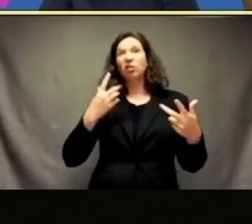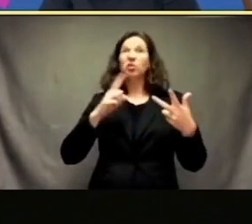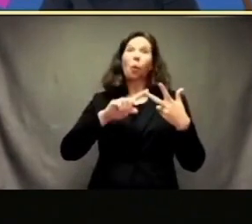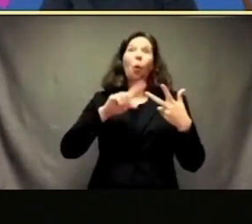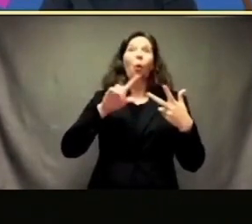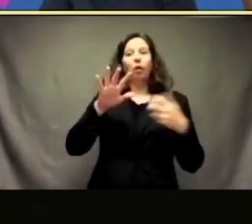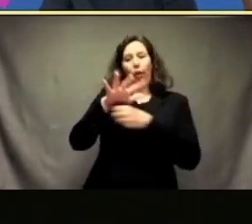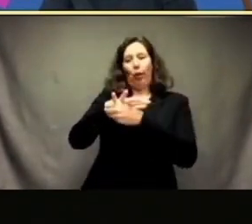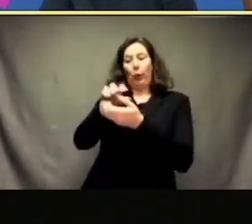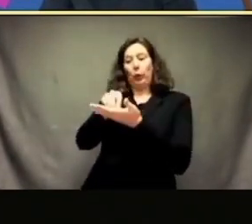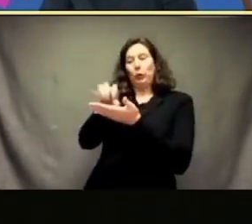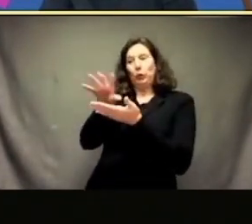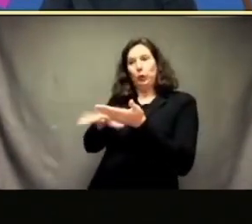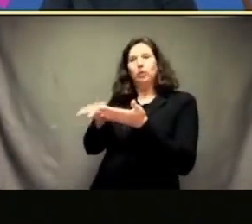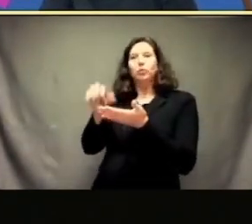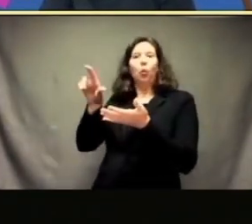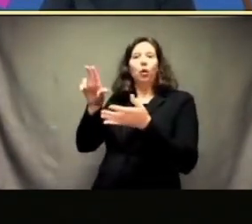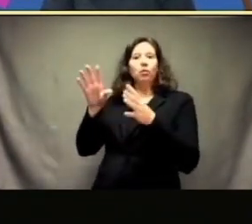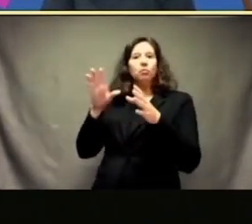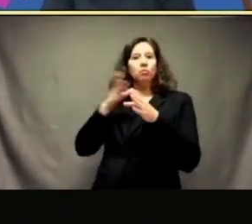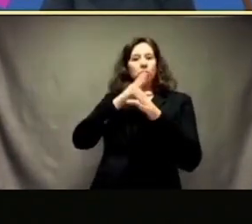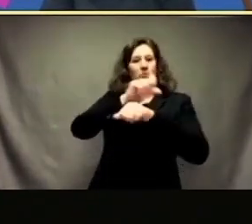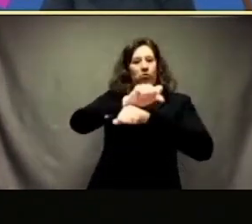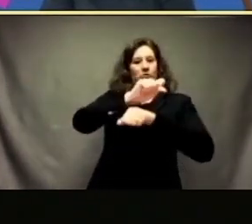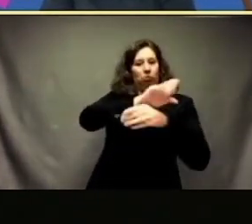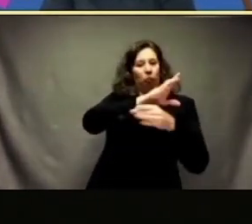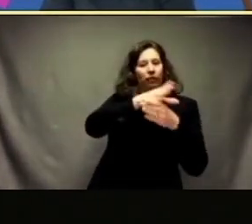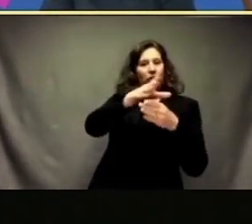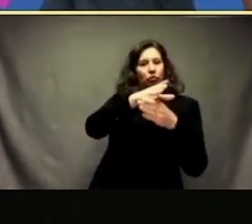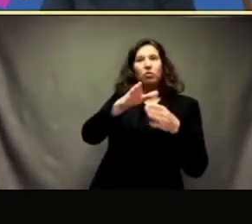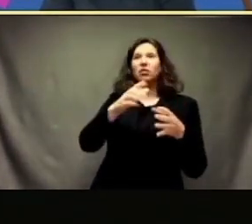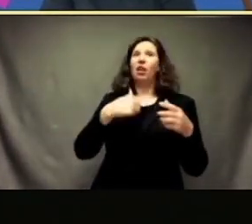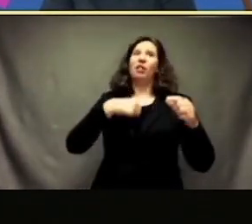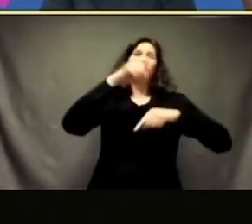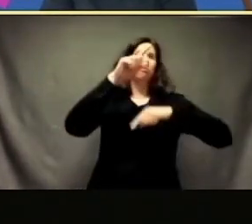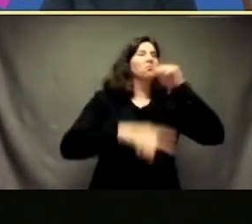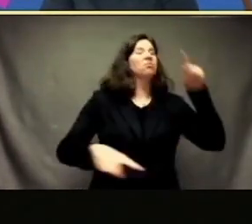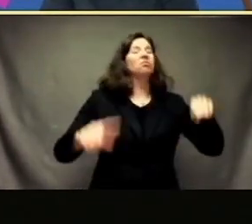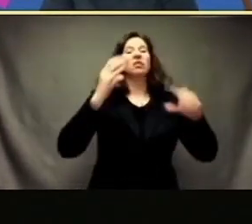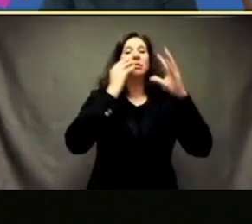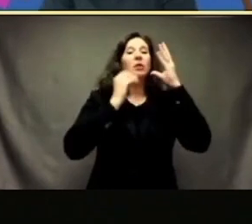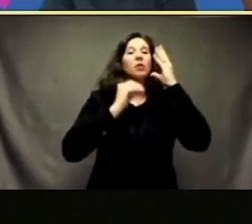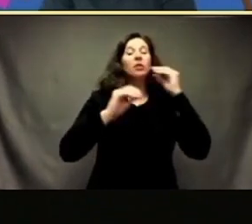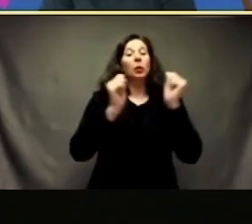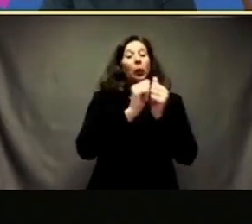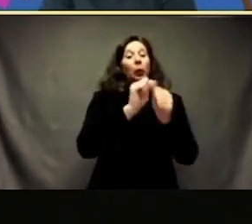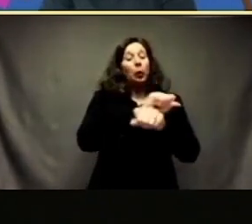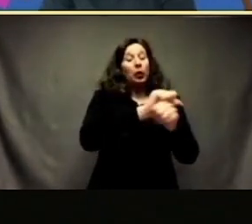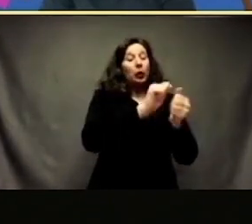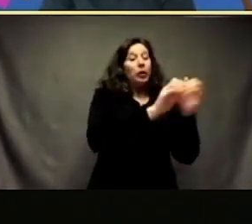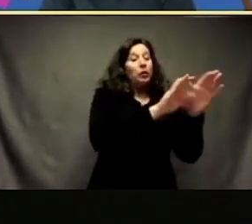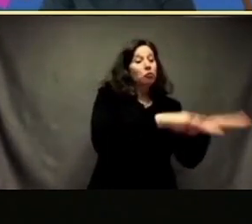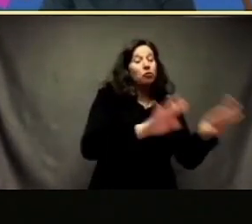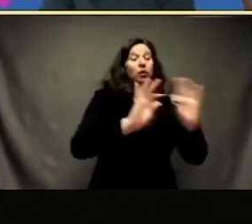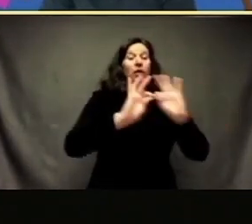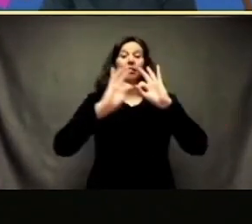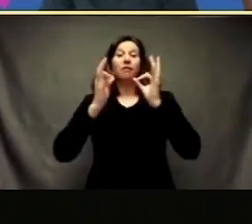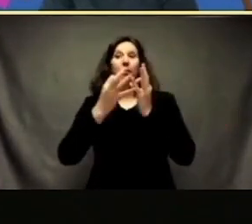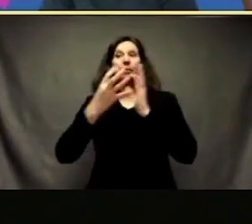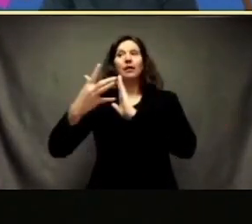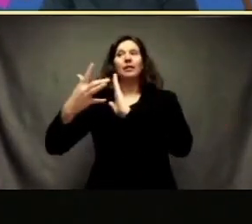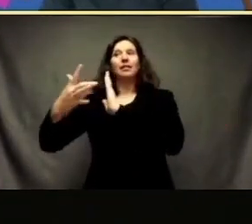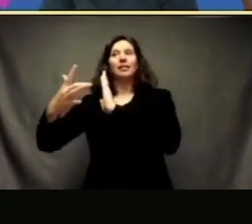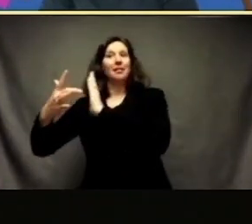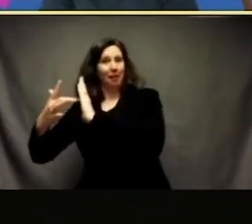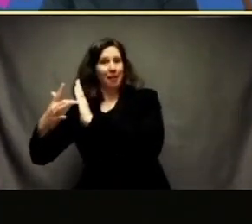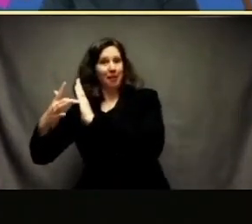local students and professionals. They have a variety of experiences working with children, families, and technology.